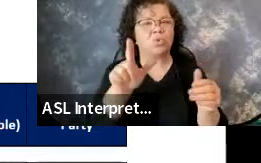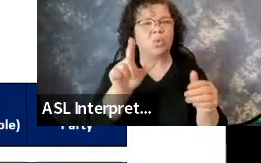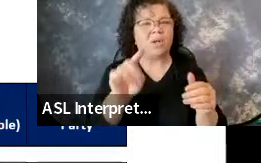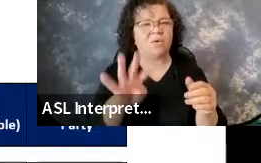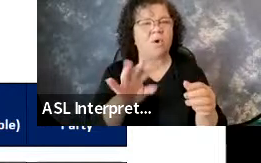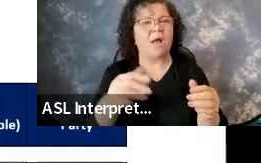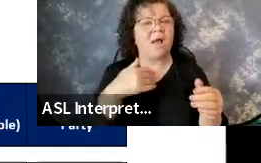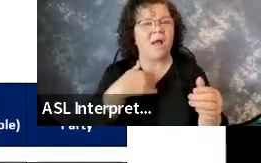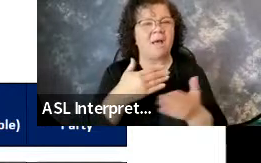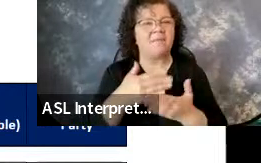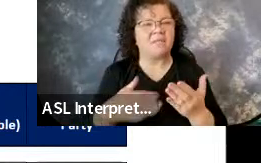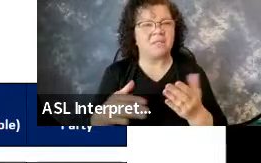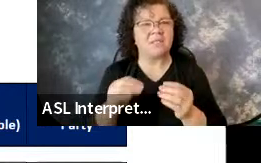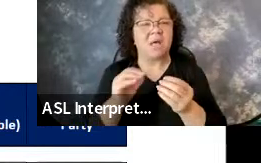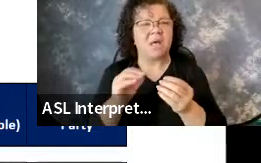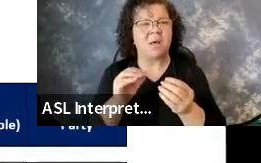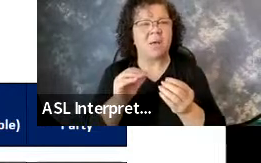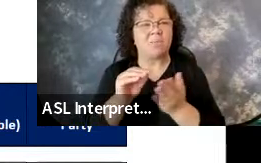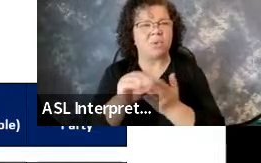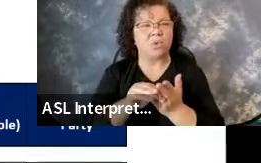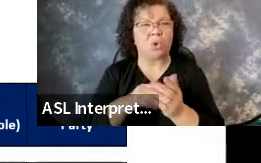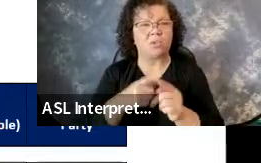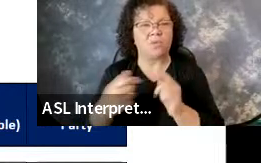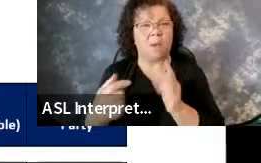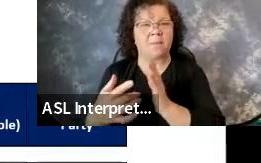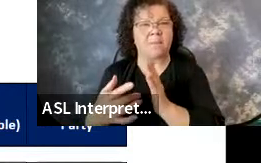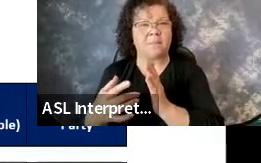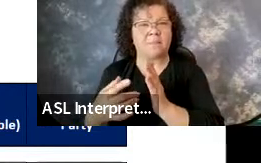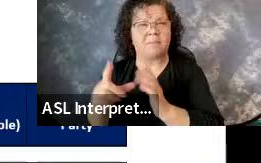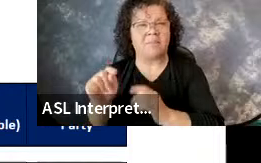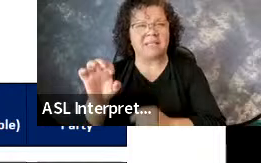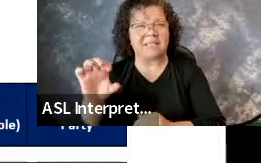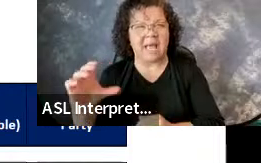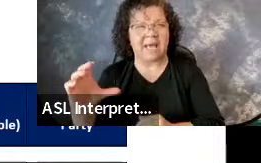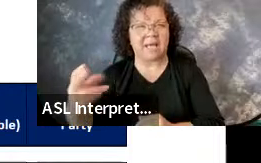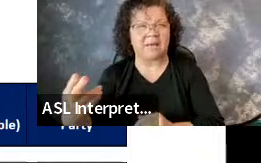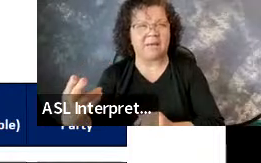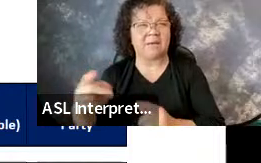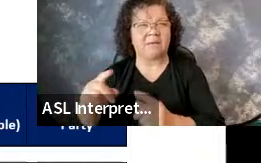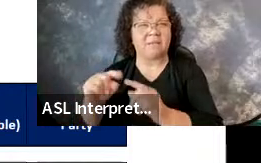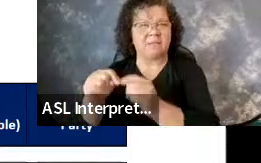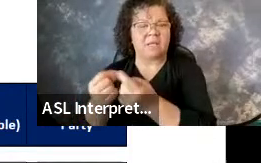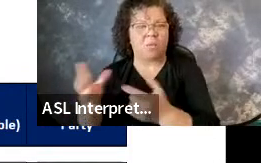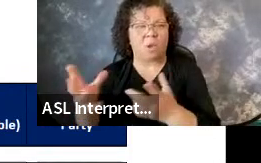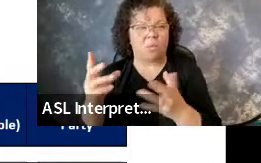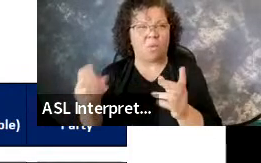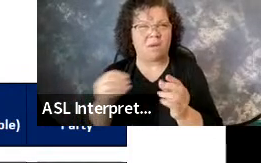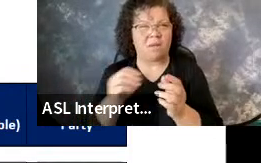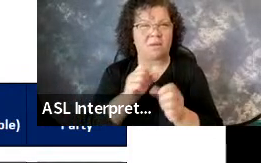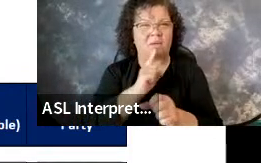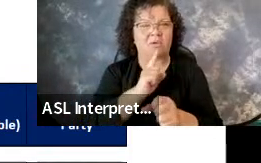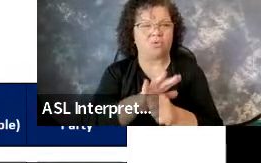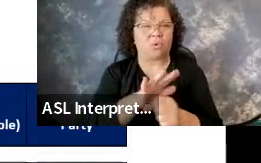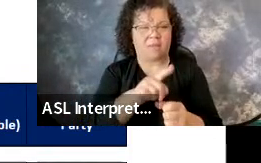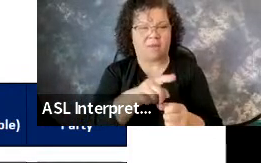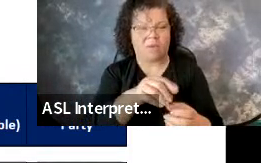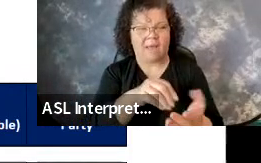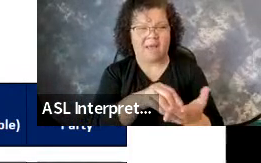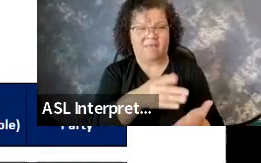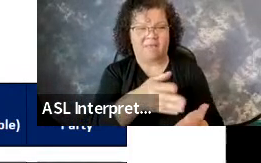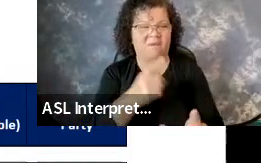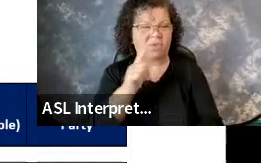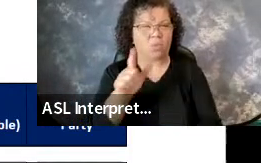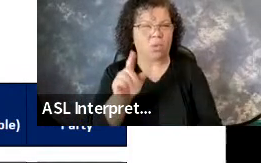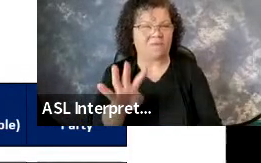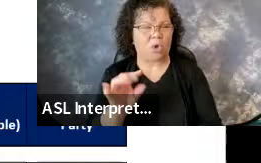notes from our tech team for 26, and I want to make sure I'm able to share that before we dig more into that one. Thank you for